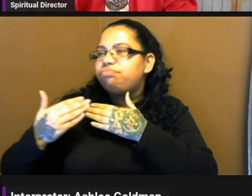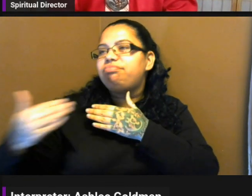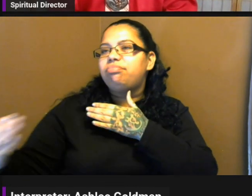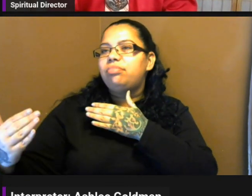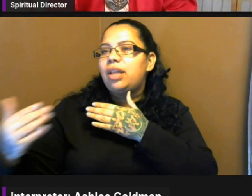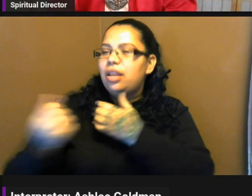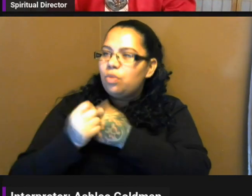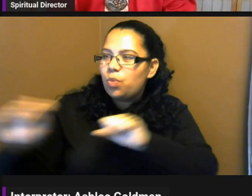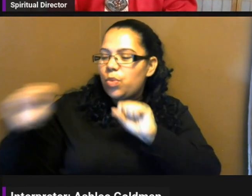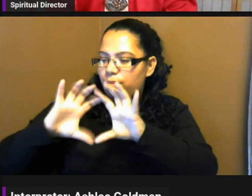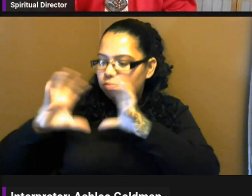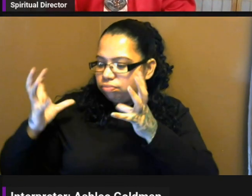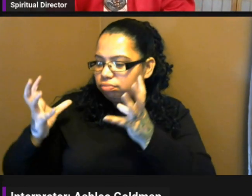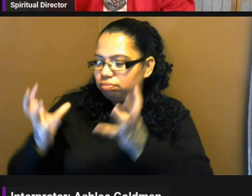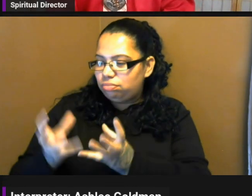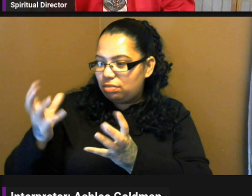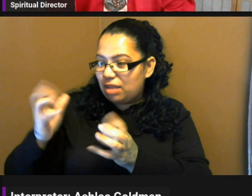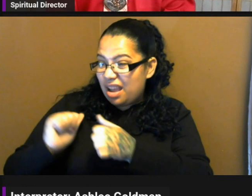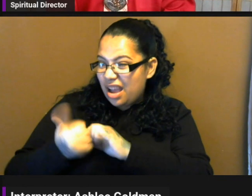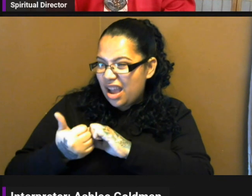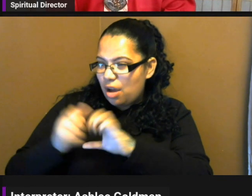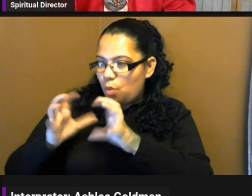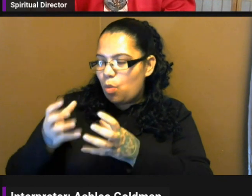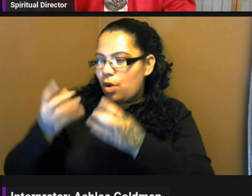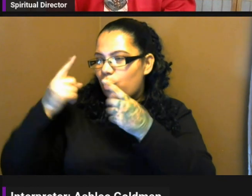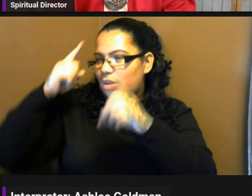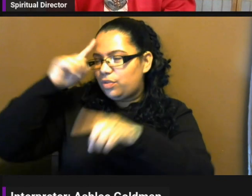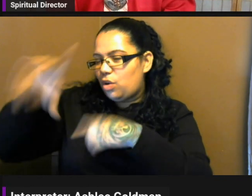planet as a world that works for all.